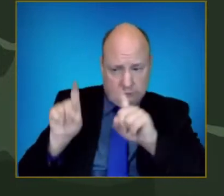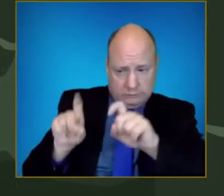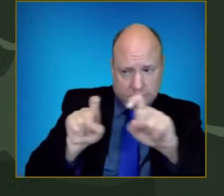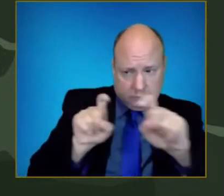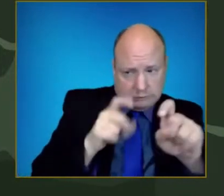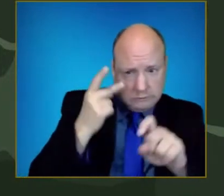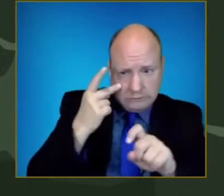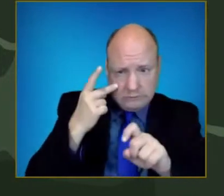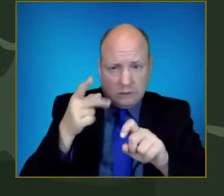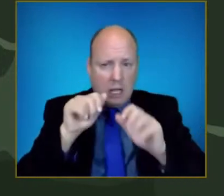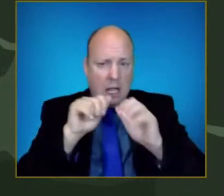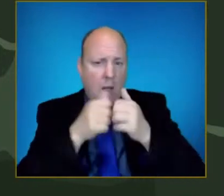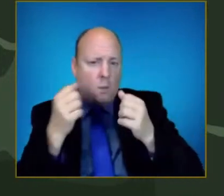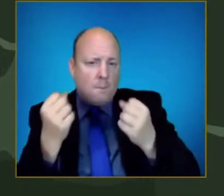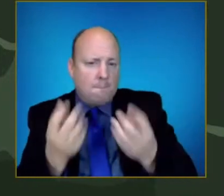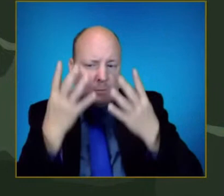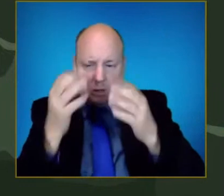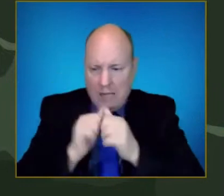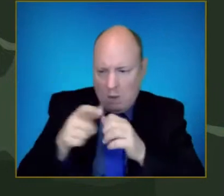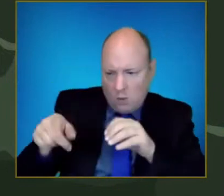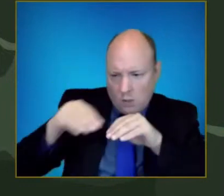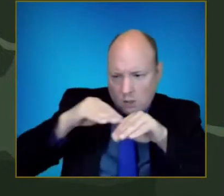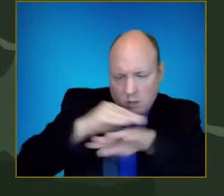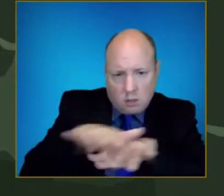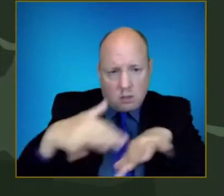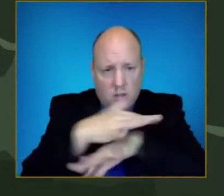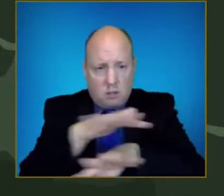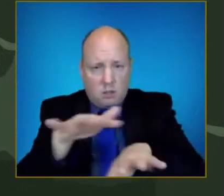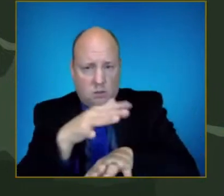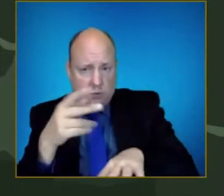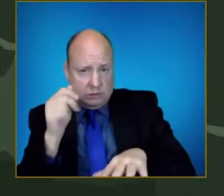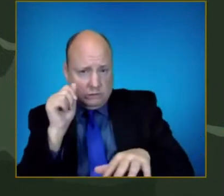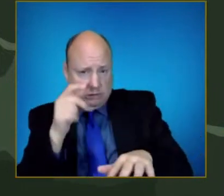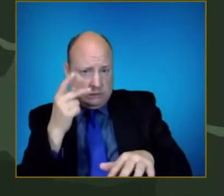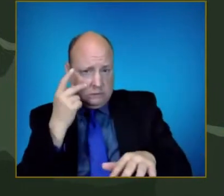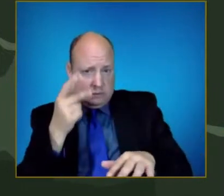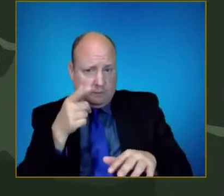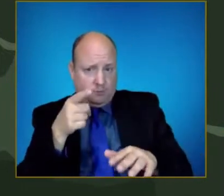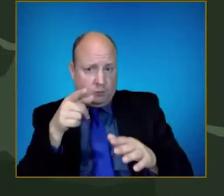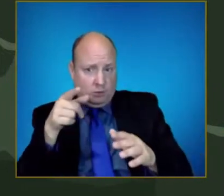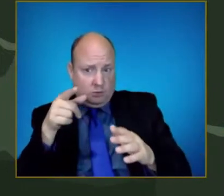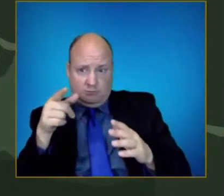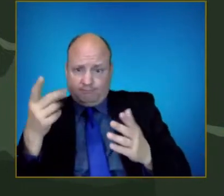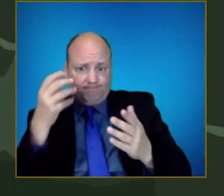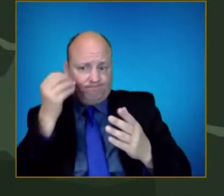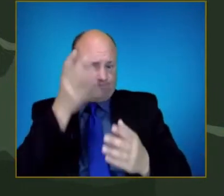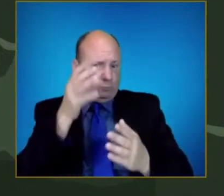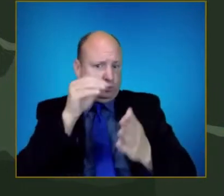students especially so often don't show symptoms and they could be spreading it to their families or the wider community? How big a